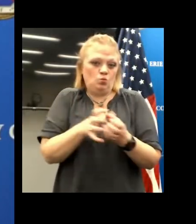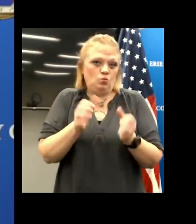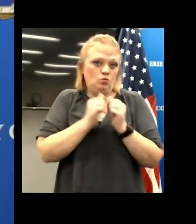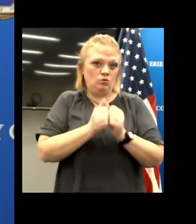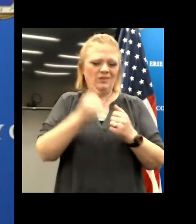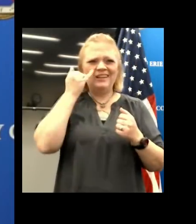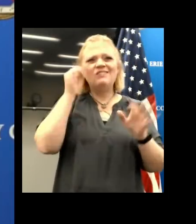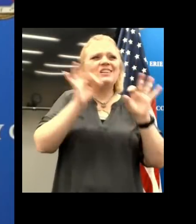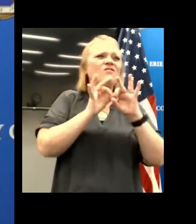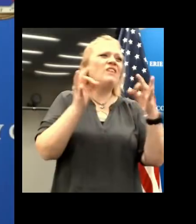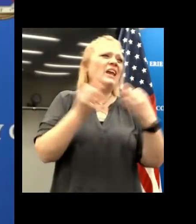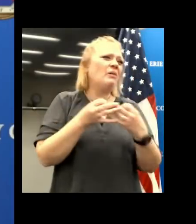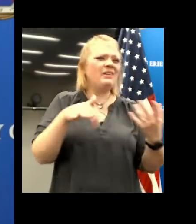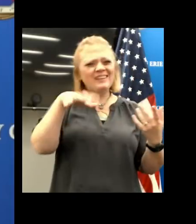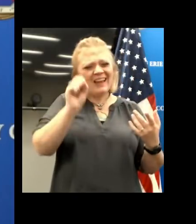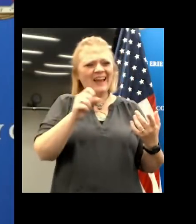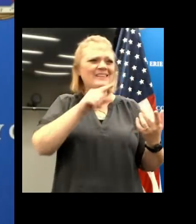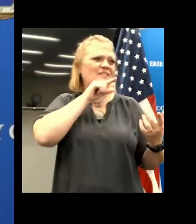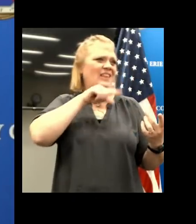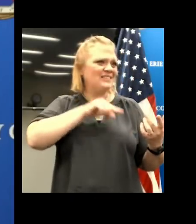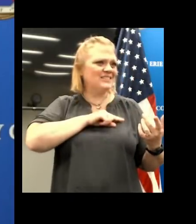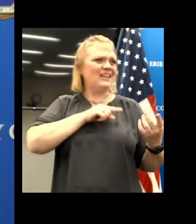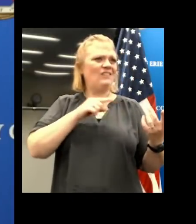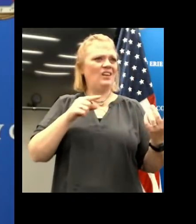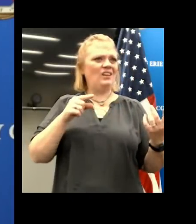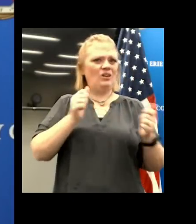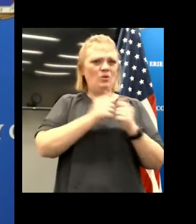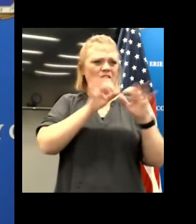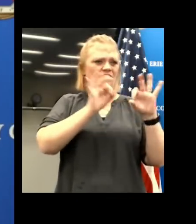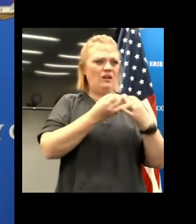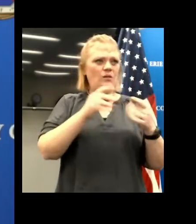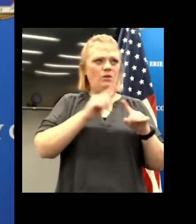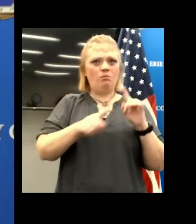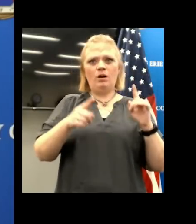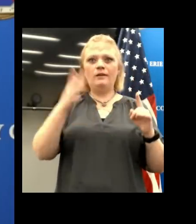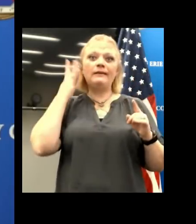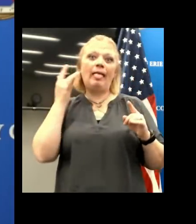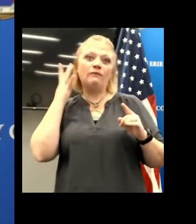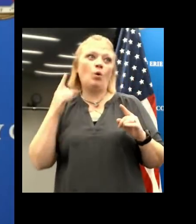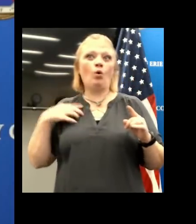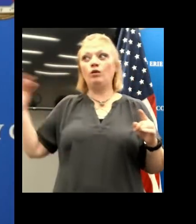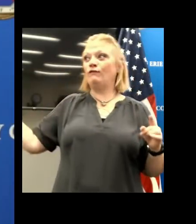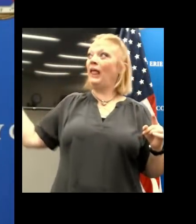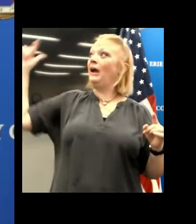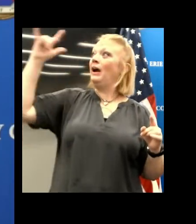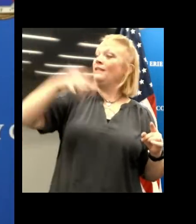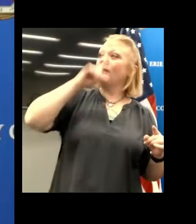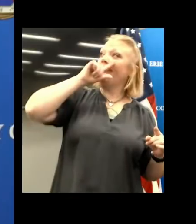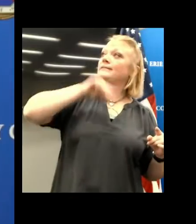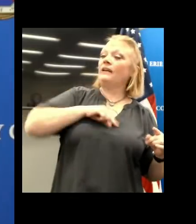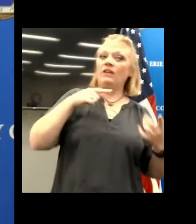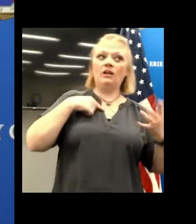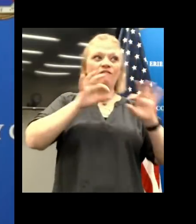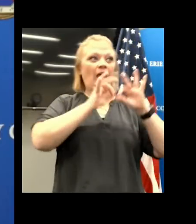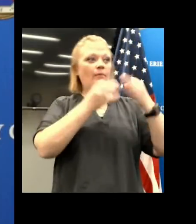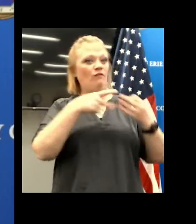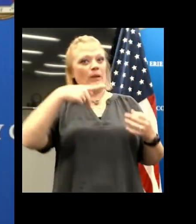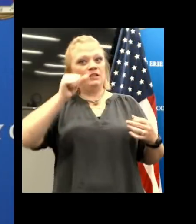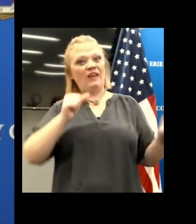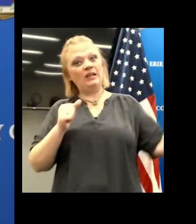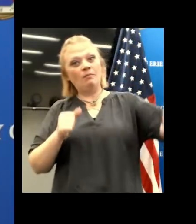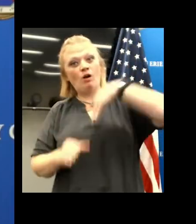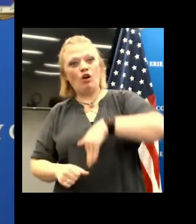in your family unit, yeah, have Thanksgiving in your family unit, but don't bring the family from California. Nevertheless, bring the family from Pennsylvania